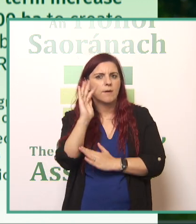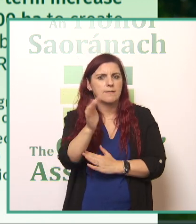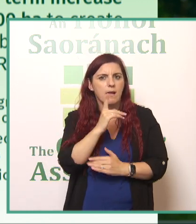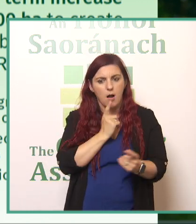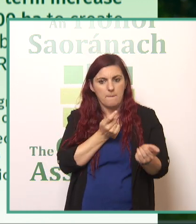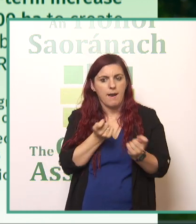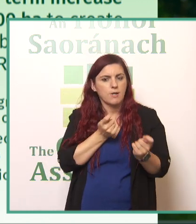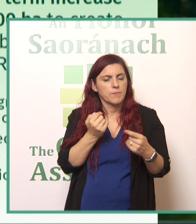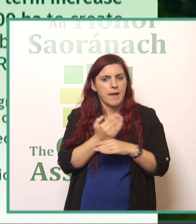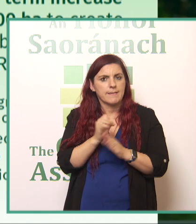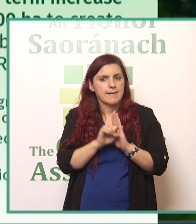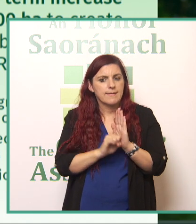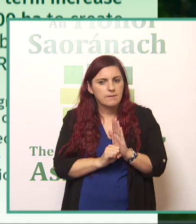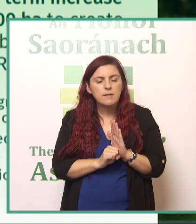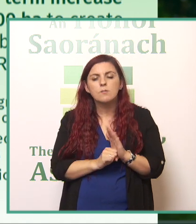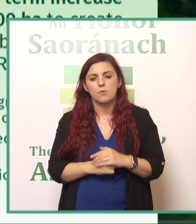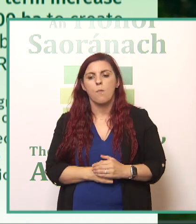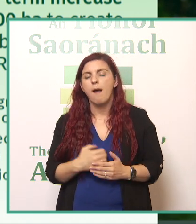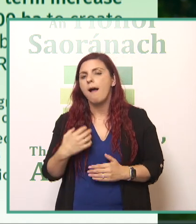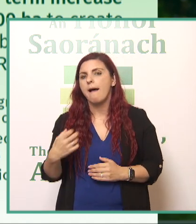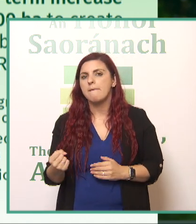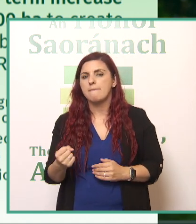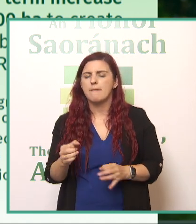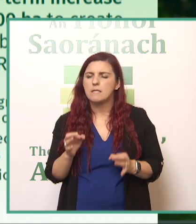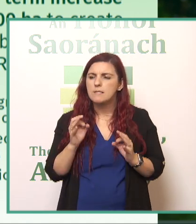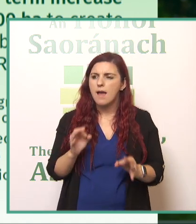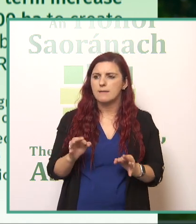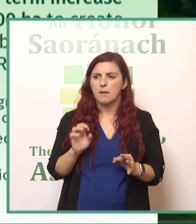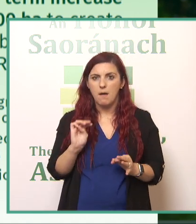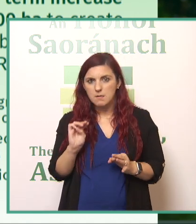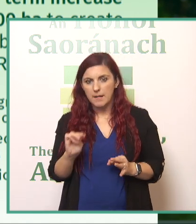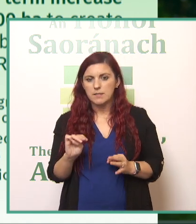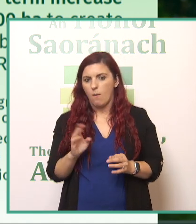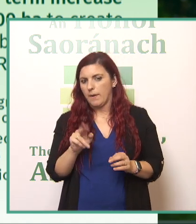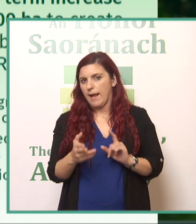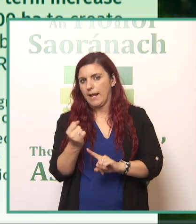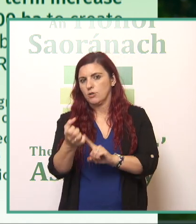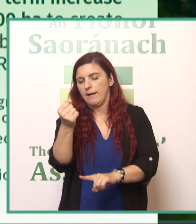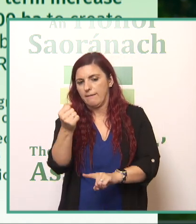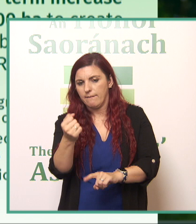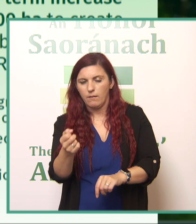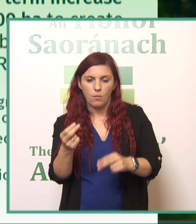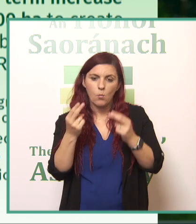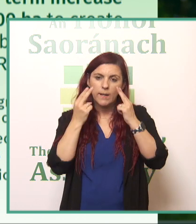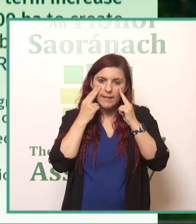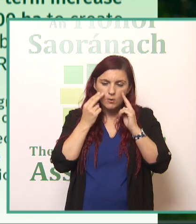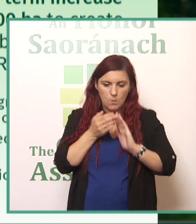biodiversity. So there is fantastic potential going forward. We need to do this gradually.